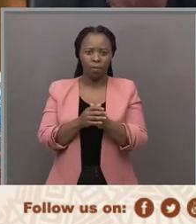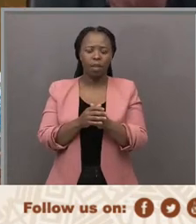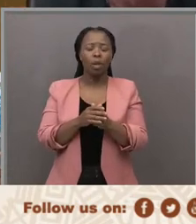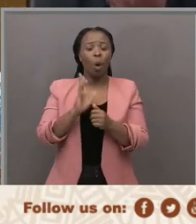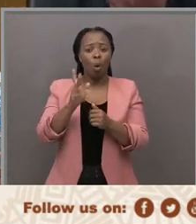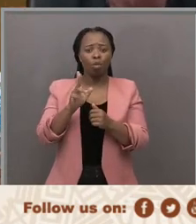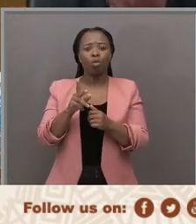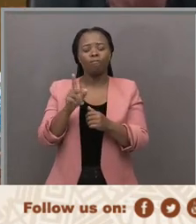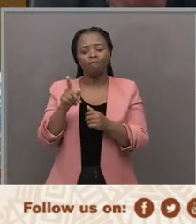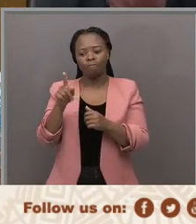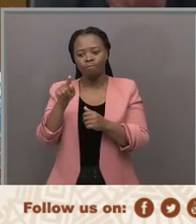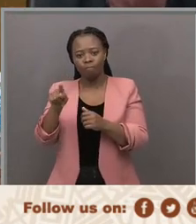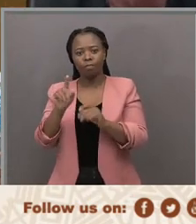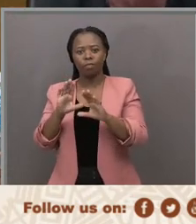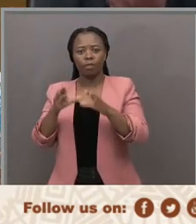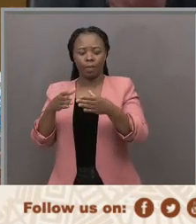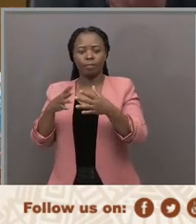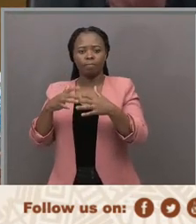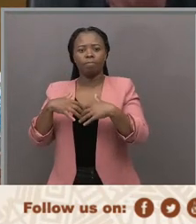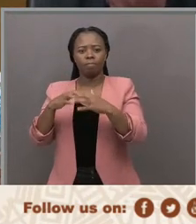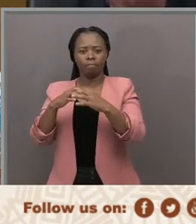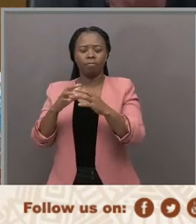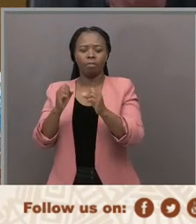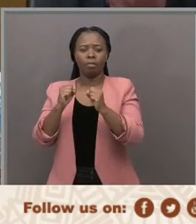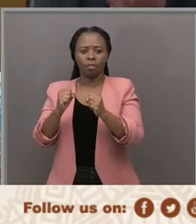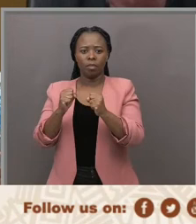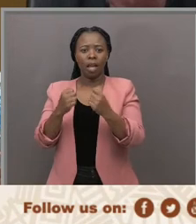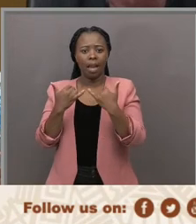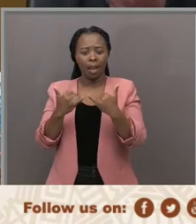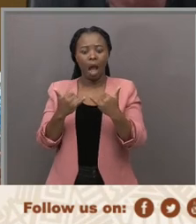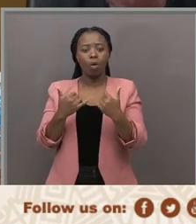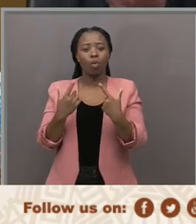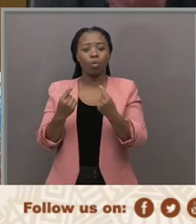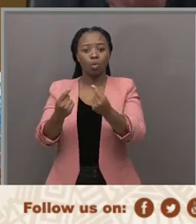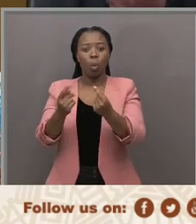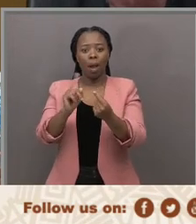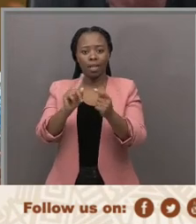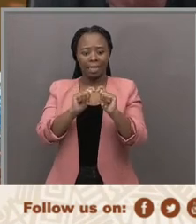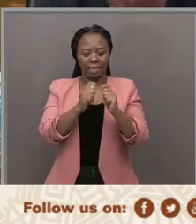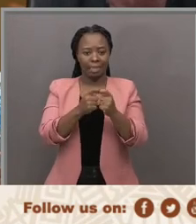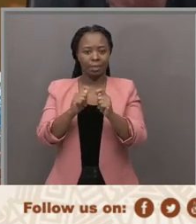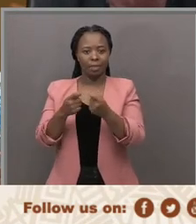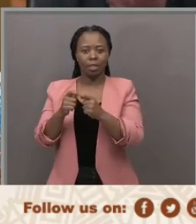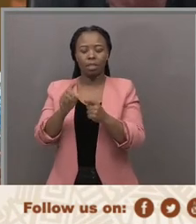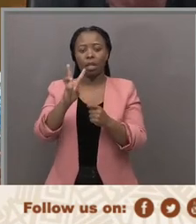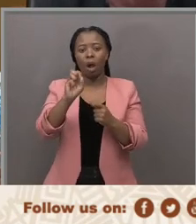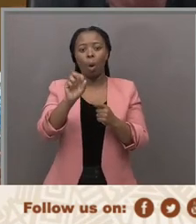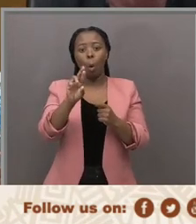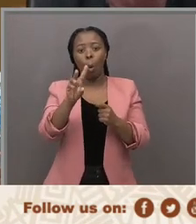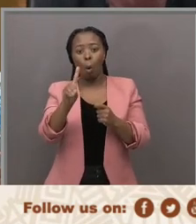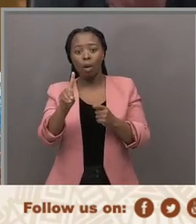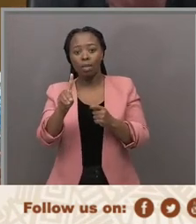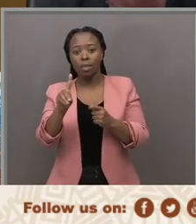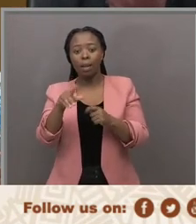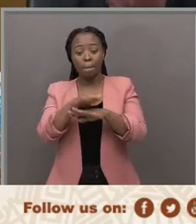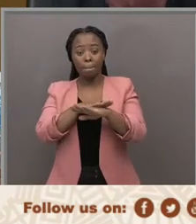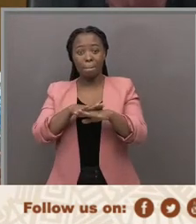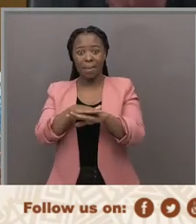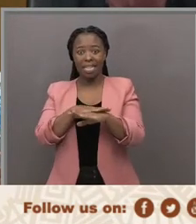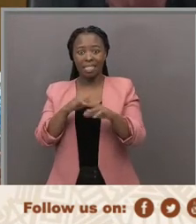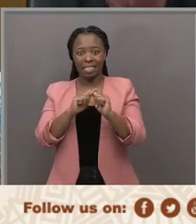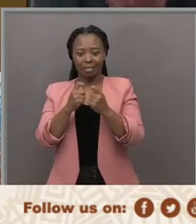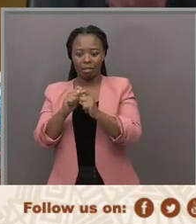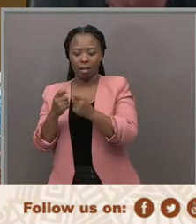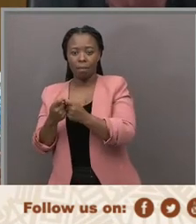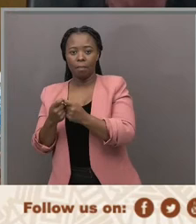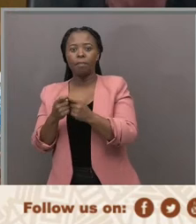One thing that has been done now is to roll out ward-based teams war rooms to communities to address different issues.